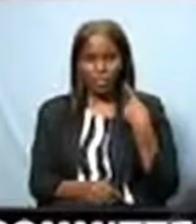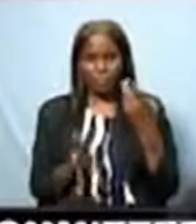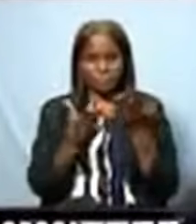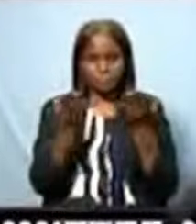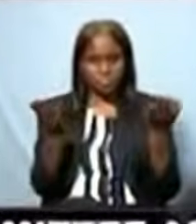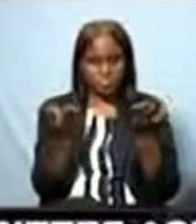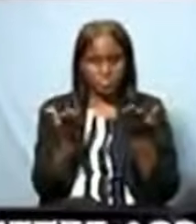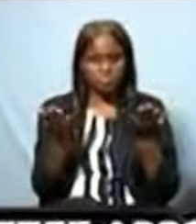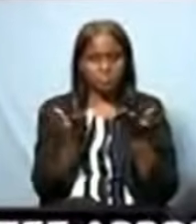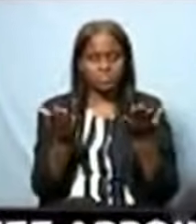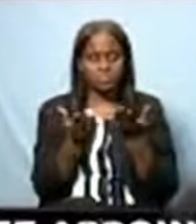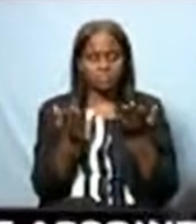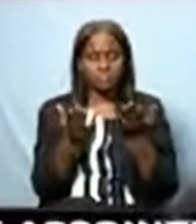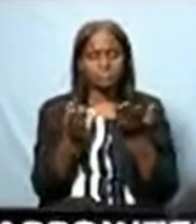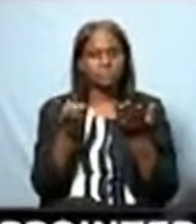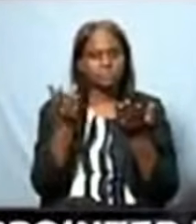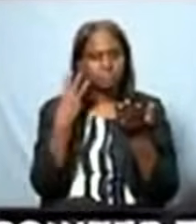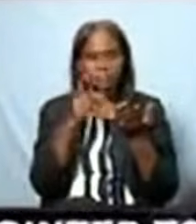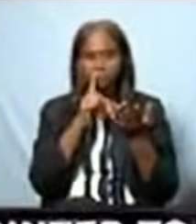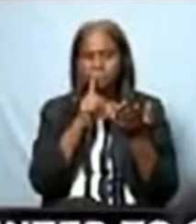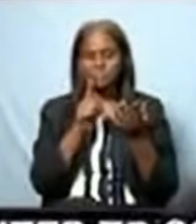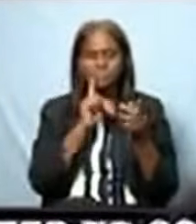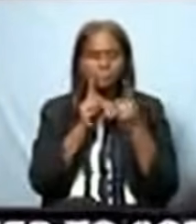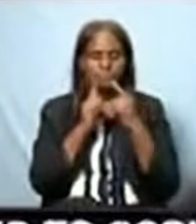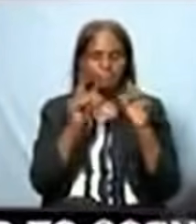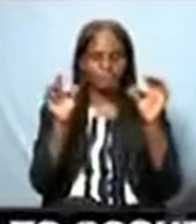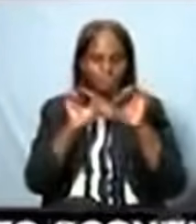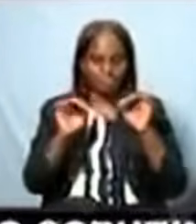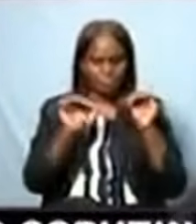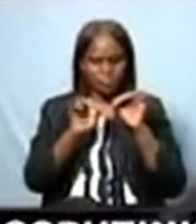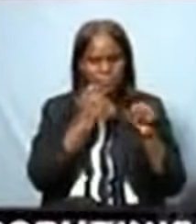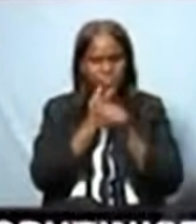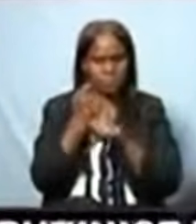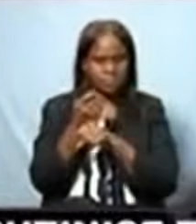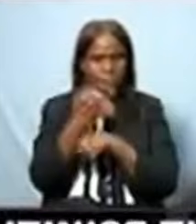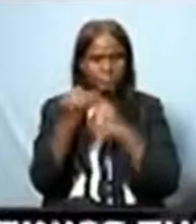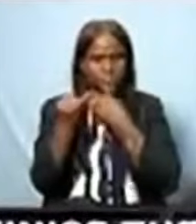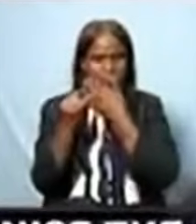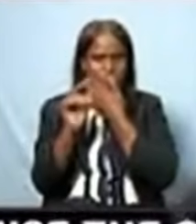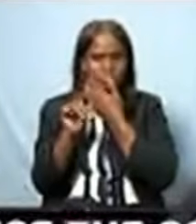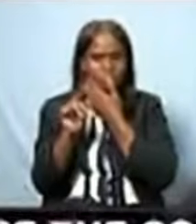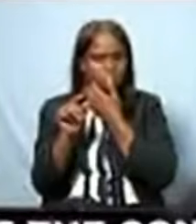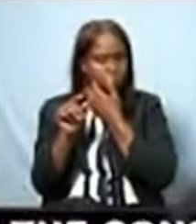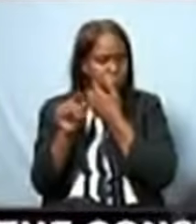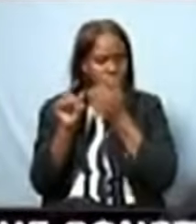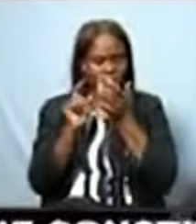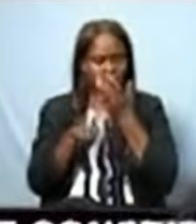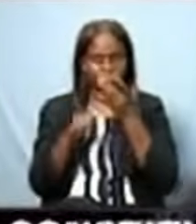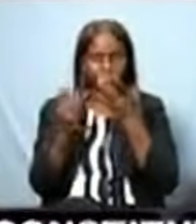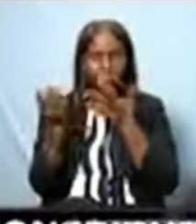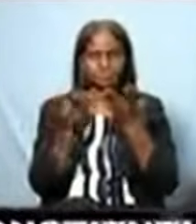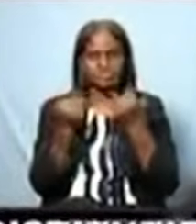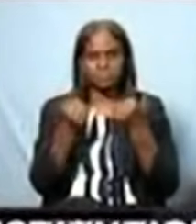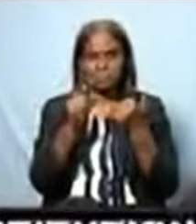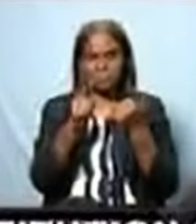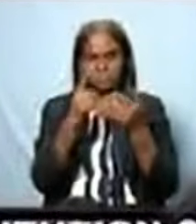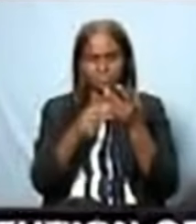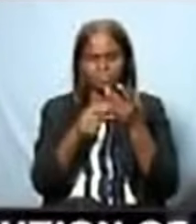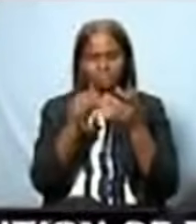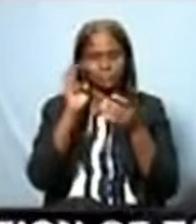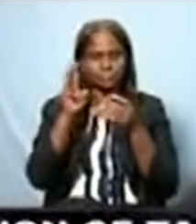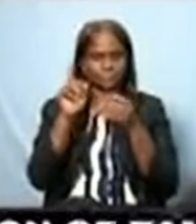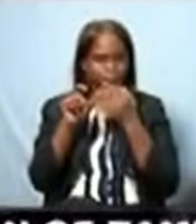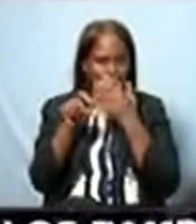where it was flagged that there were non-contentious issues that would be approached that would